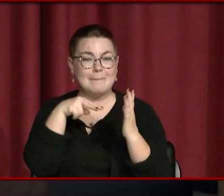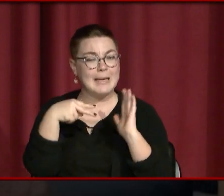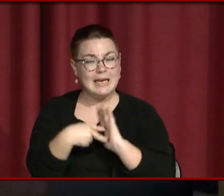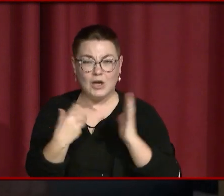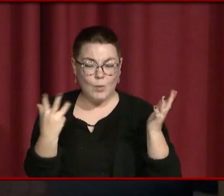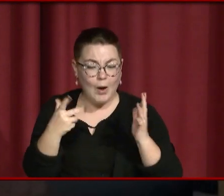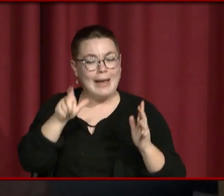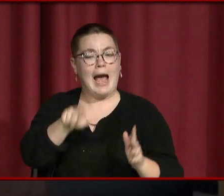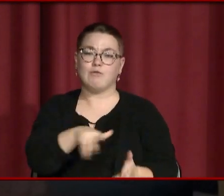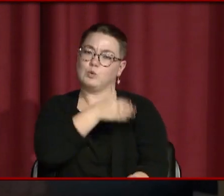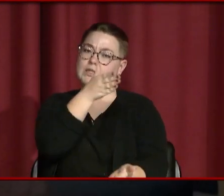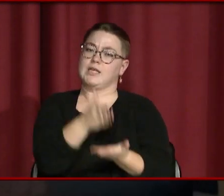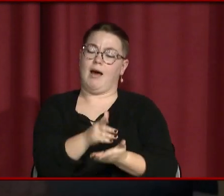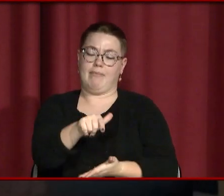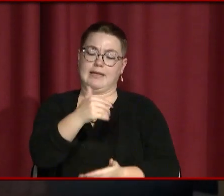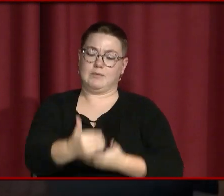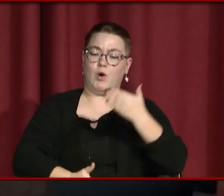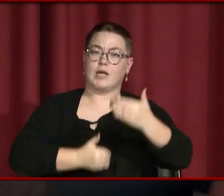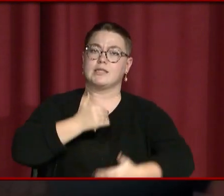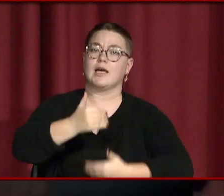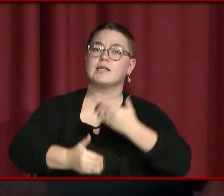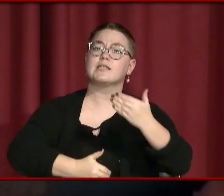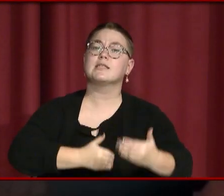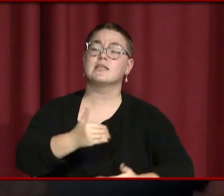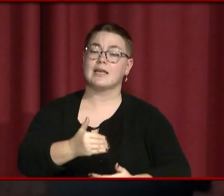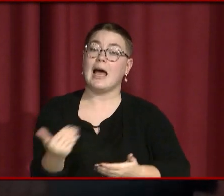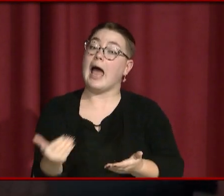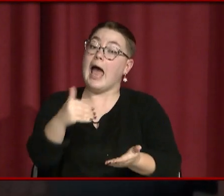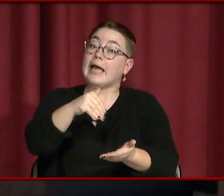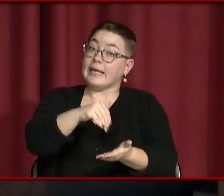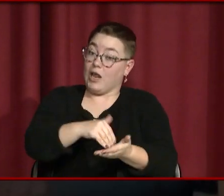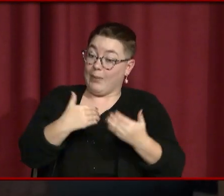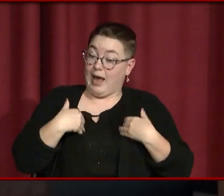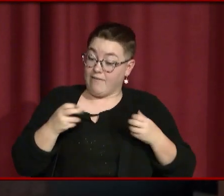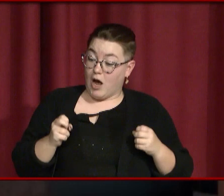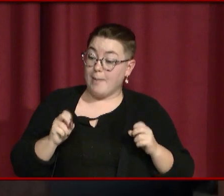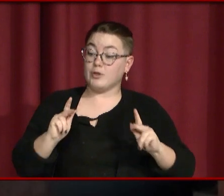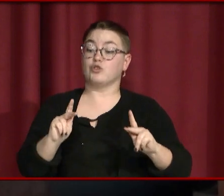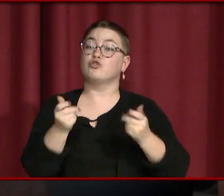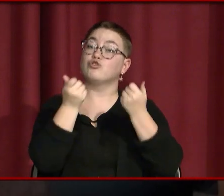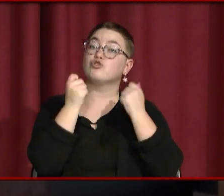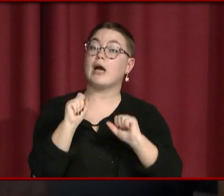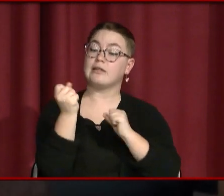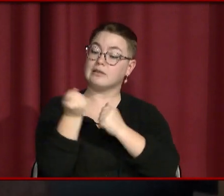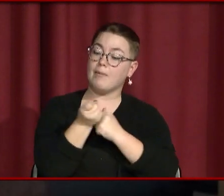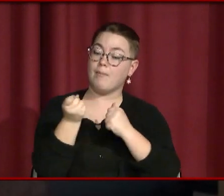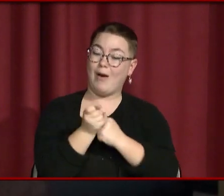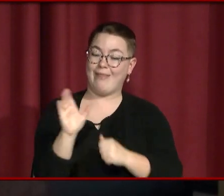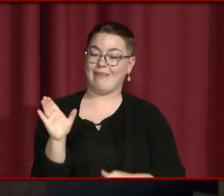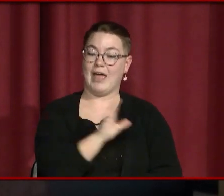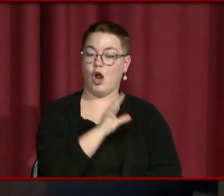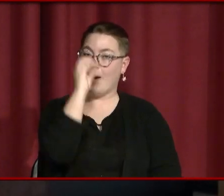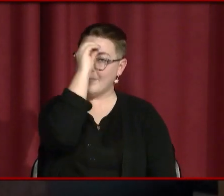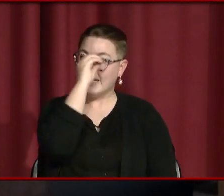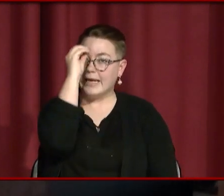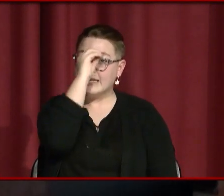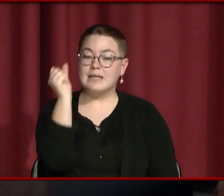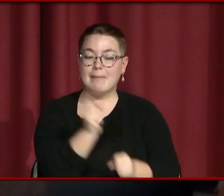process. Ohioans have an opportunity to regain their voice. Ohioans have an opportunity to pass a